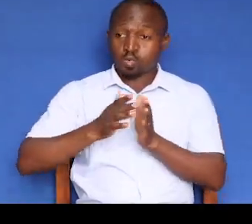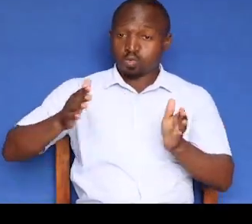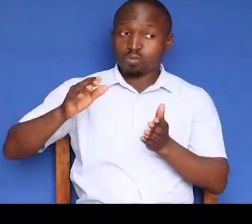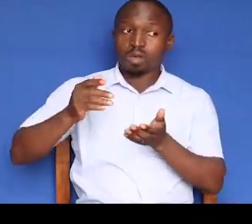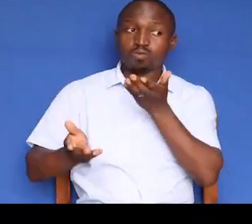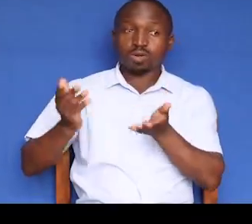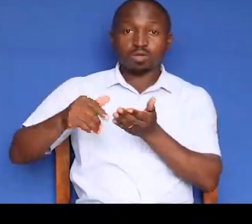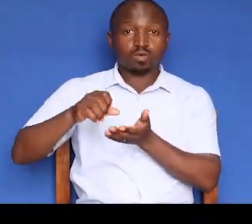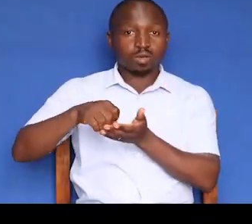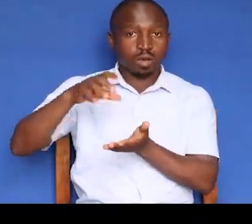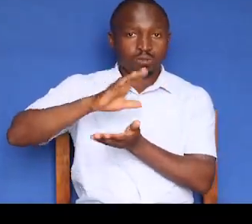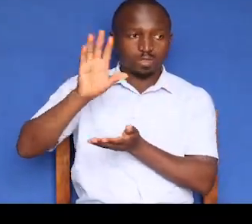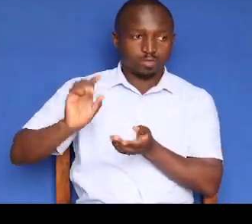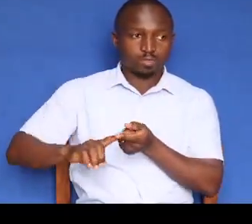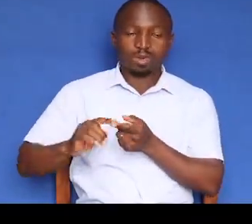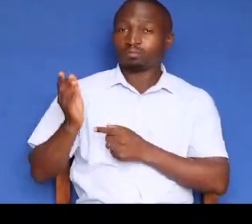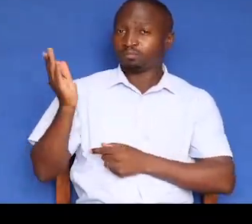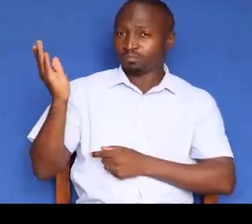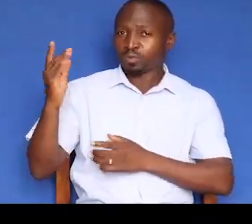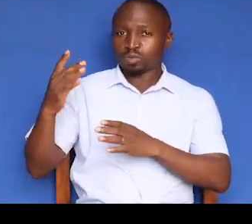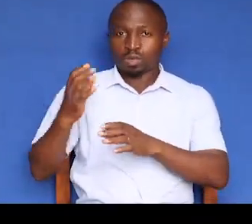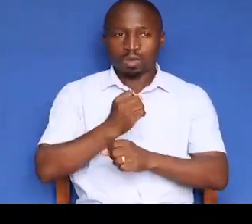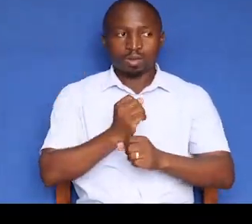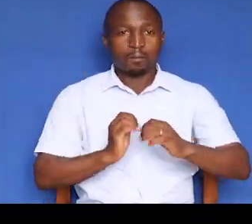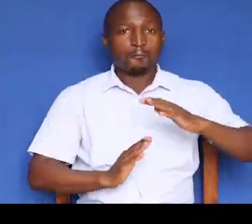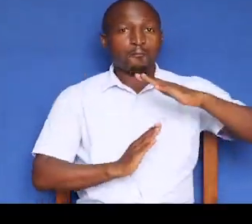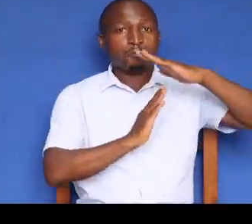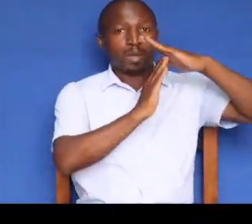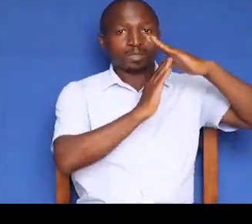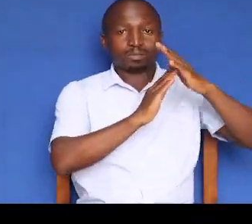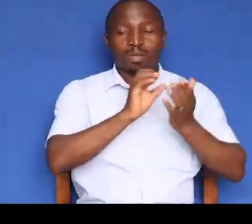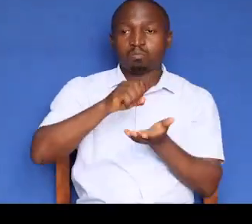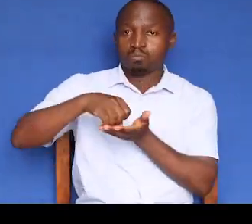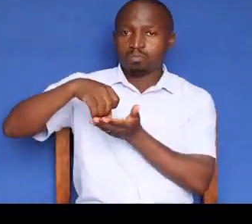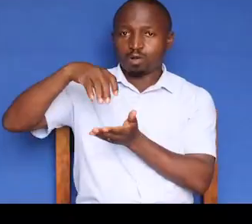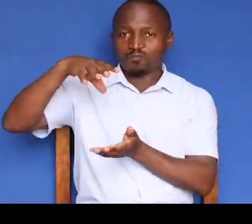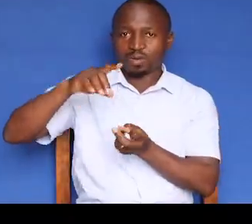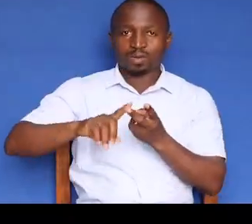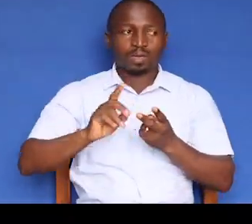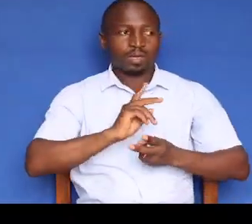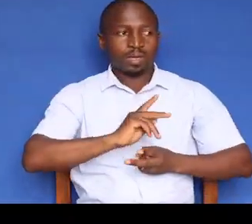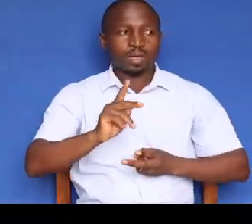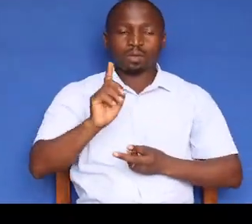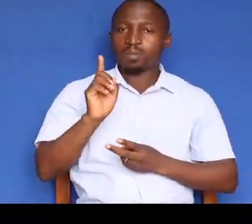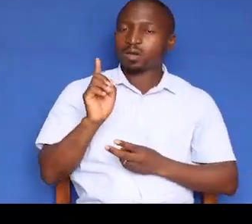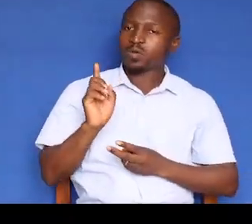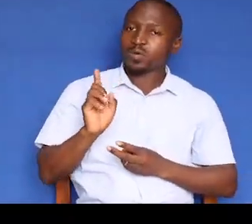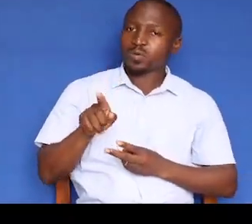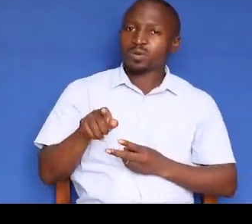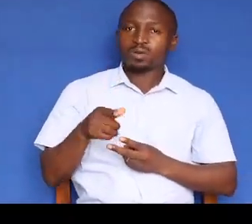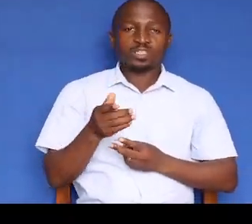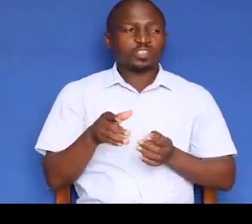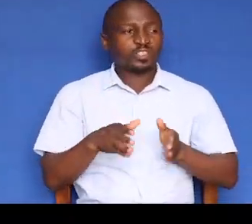extent, at that point we get maximum profit. Even if there is